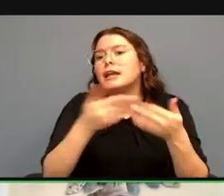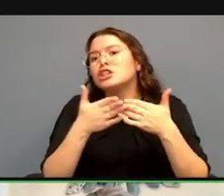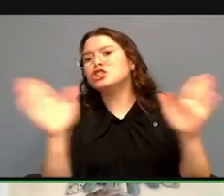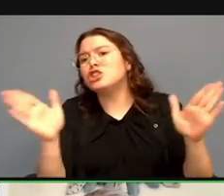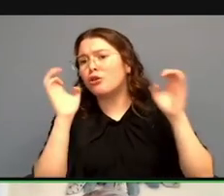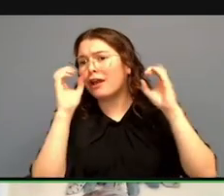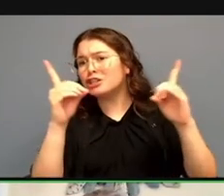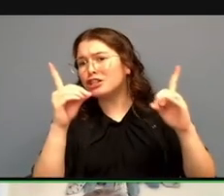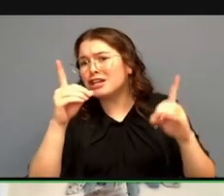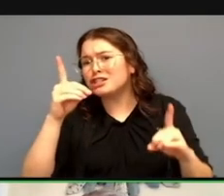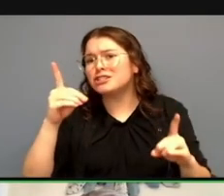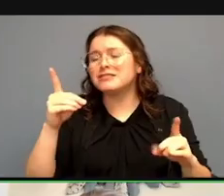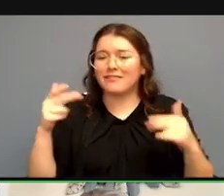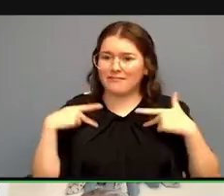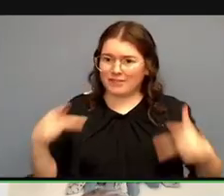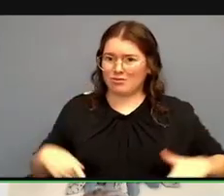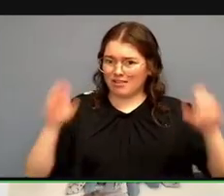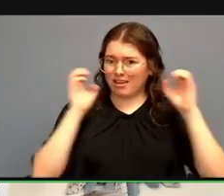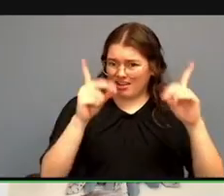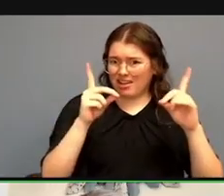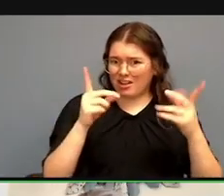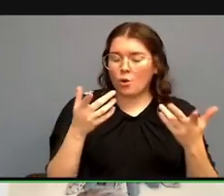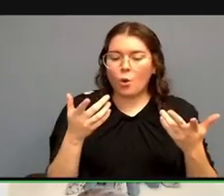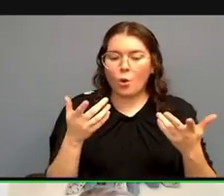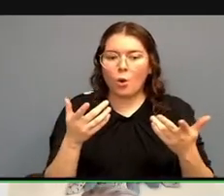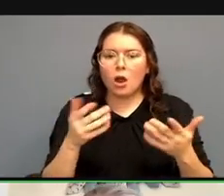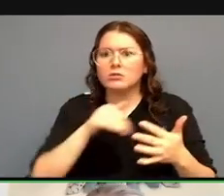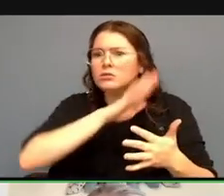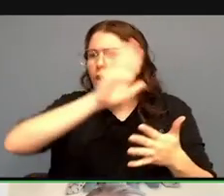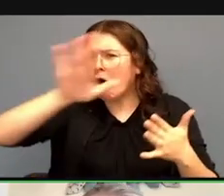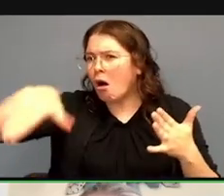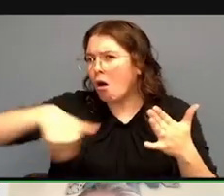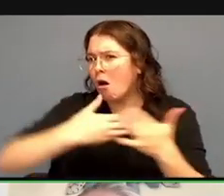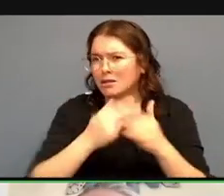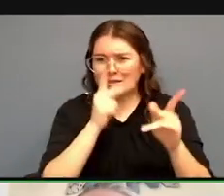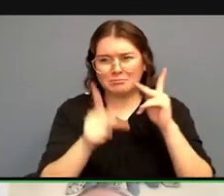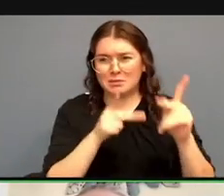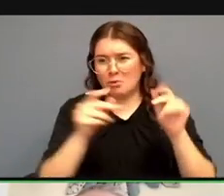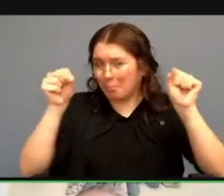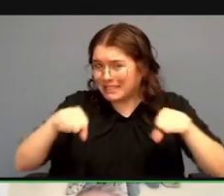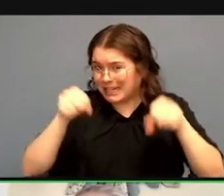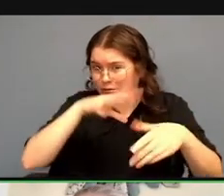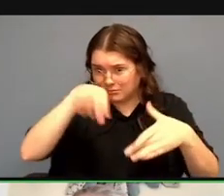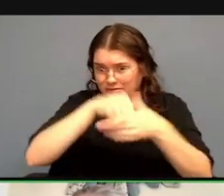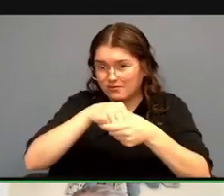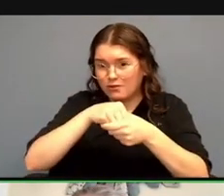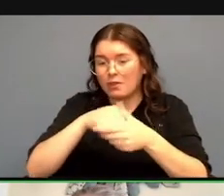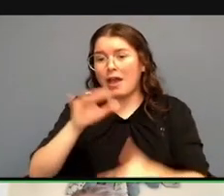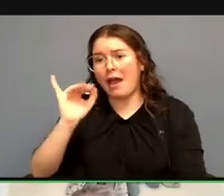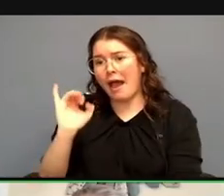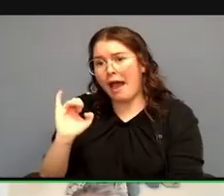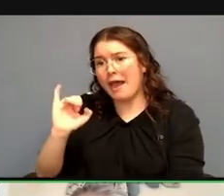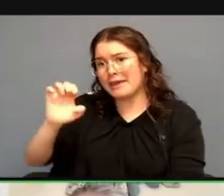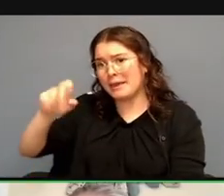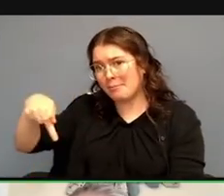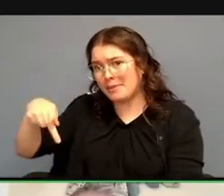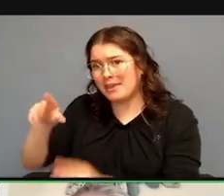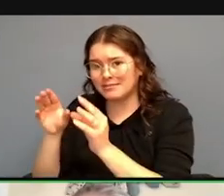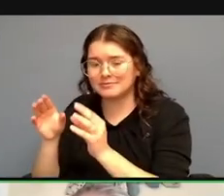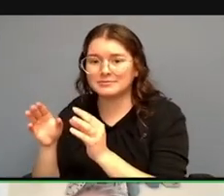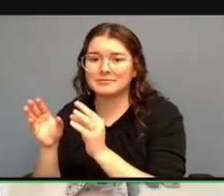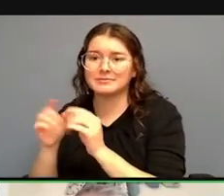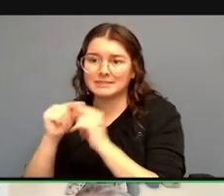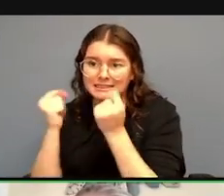education PE. So all of these people are potential IEP team members. So we're not just looking at deafness and